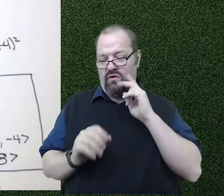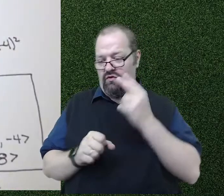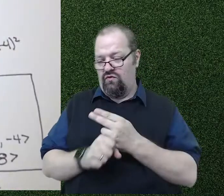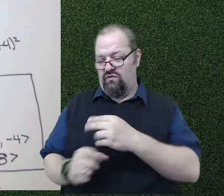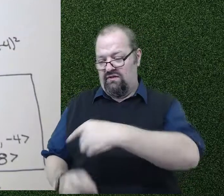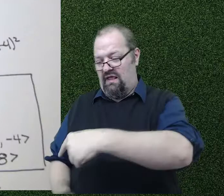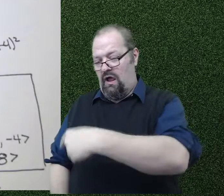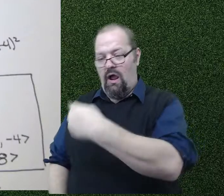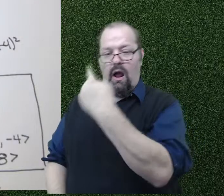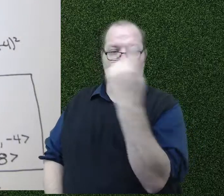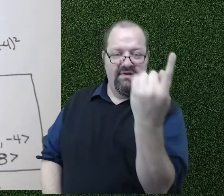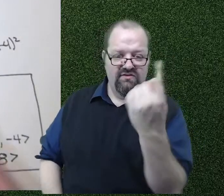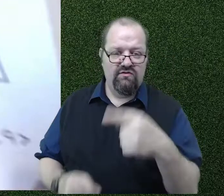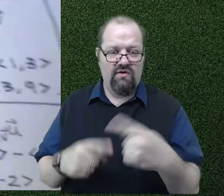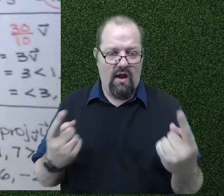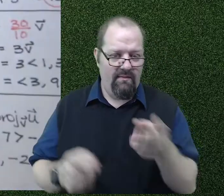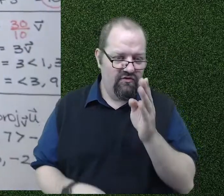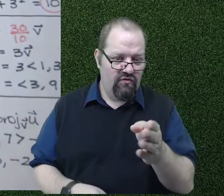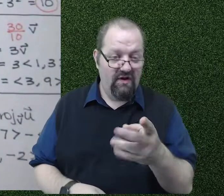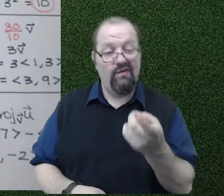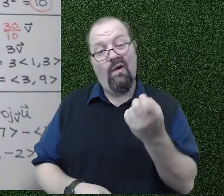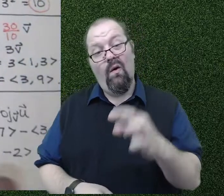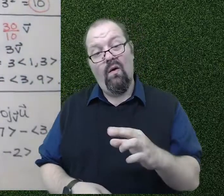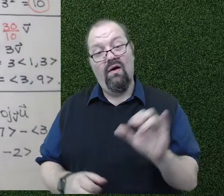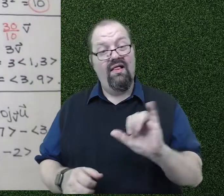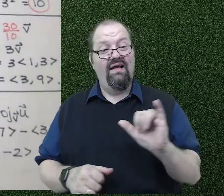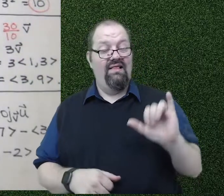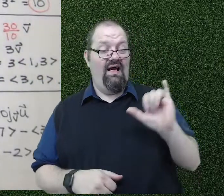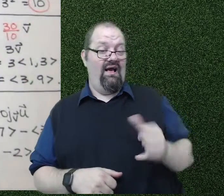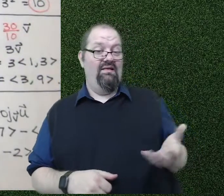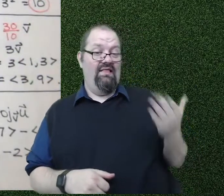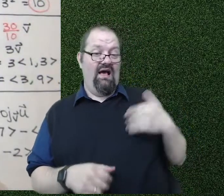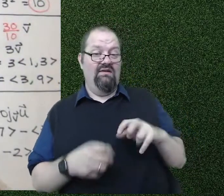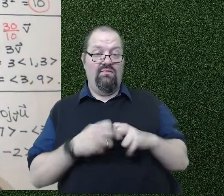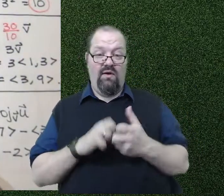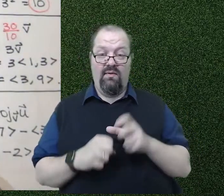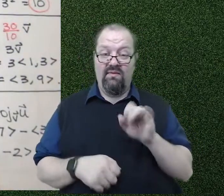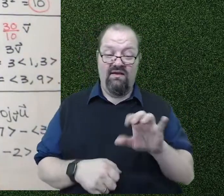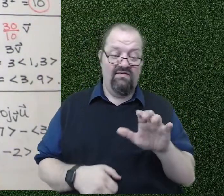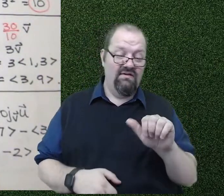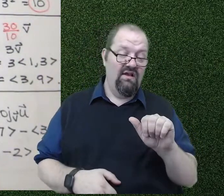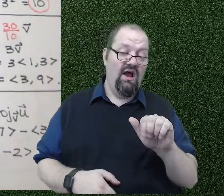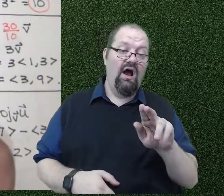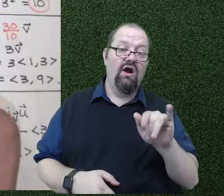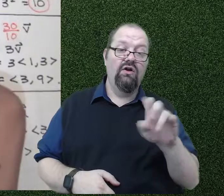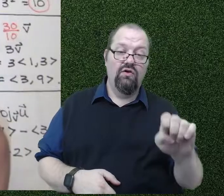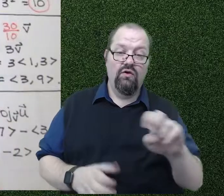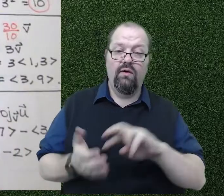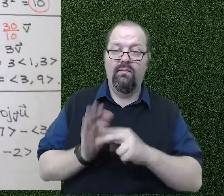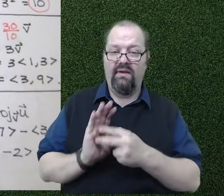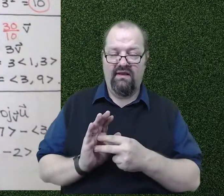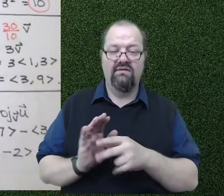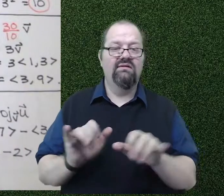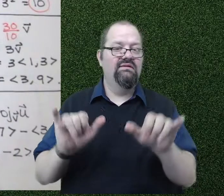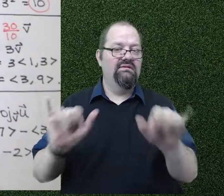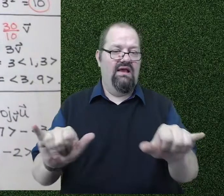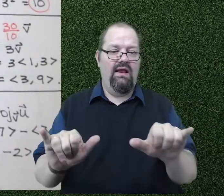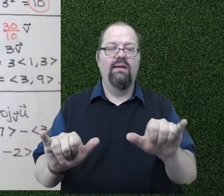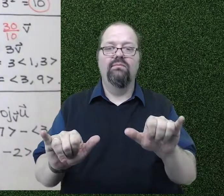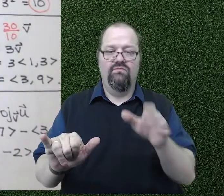V, or, like in our last problem, if the angle is acute, the projection is in the same direction as